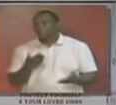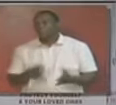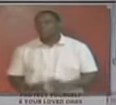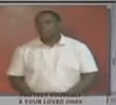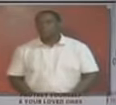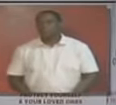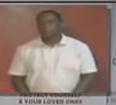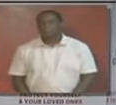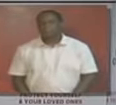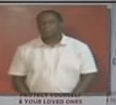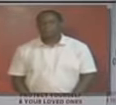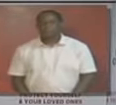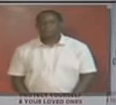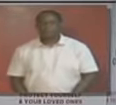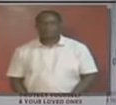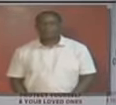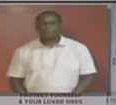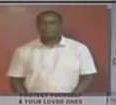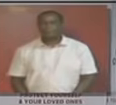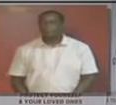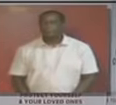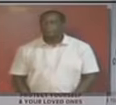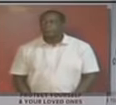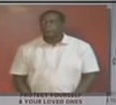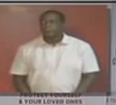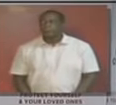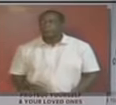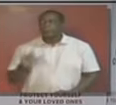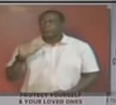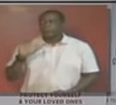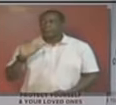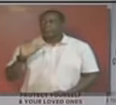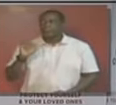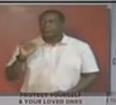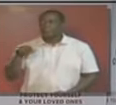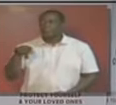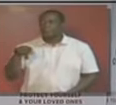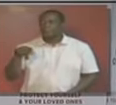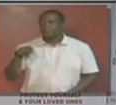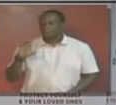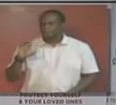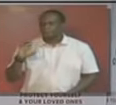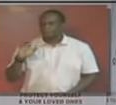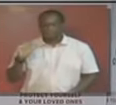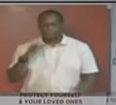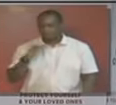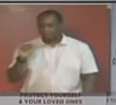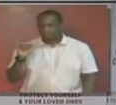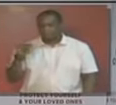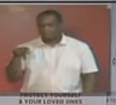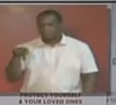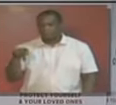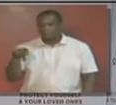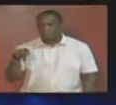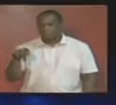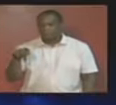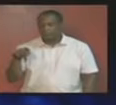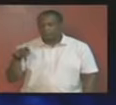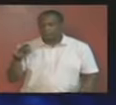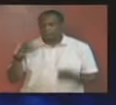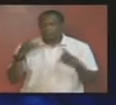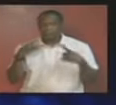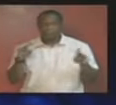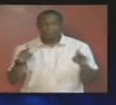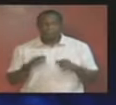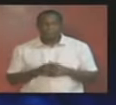Thank you very much, Dr. Hinds. And we go now to AZP News, please. Hi, good morning to Candice, good morning to